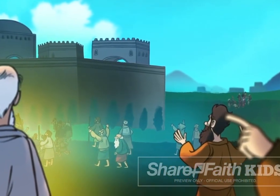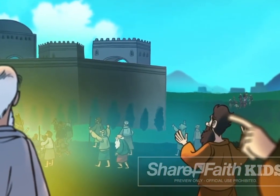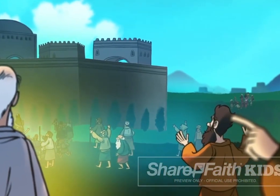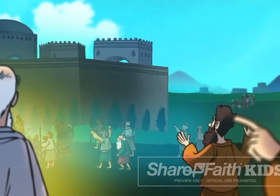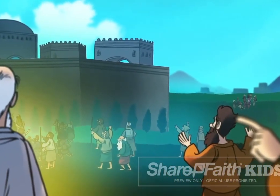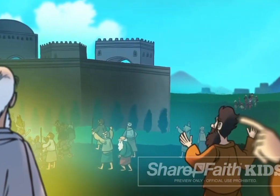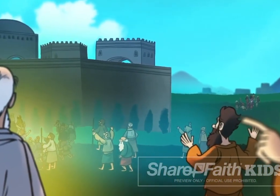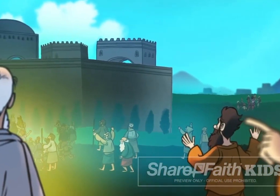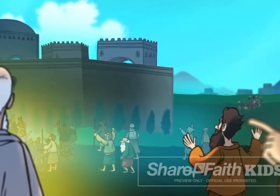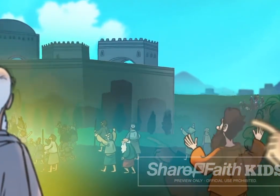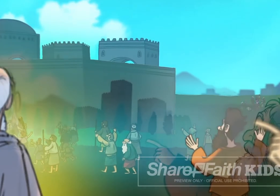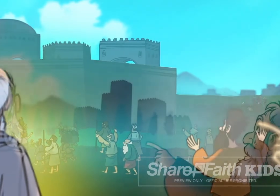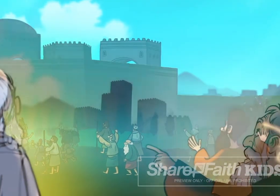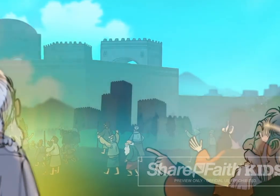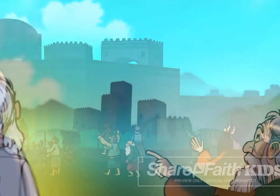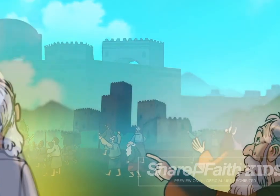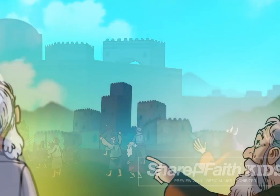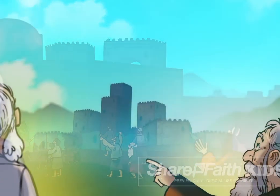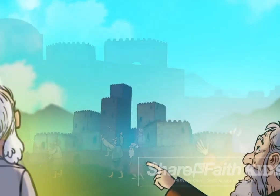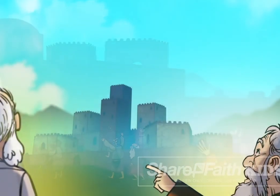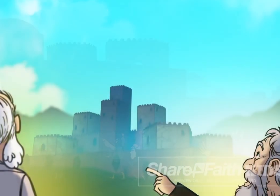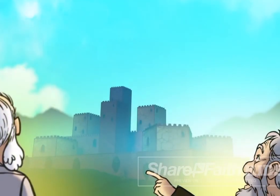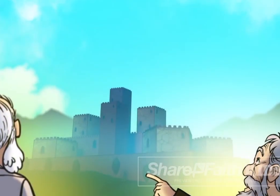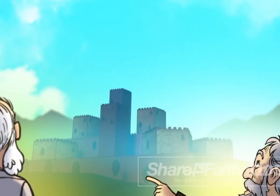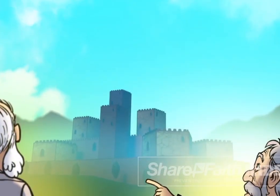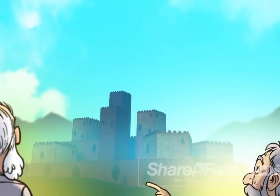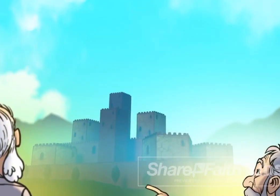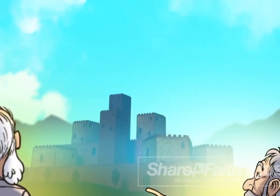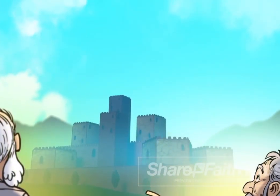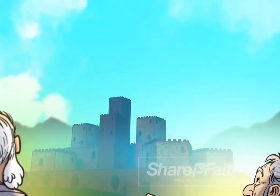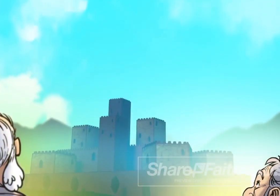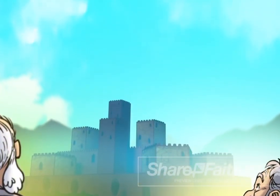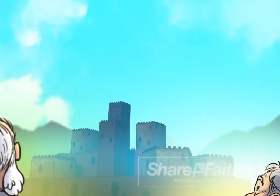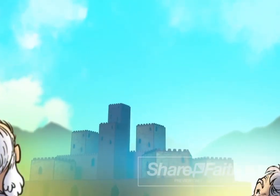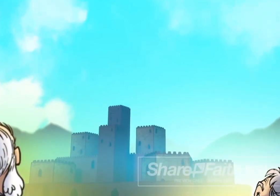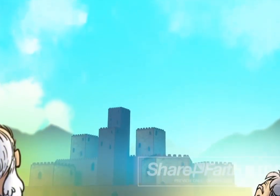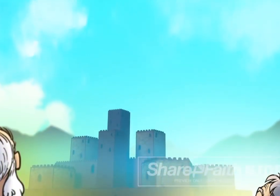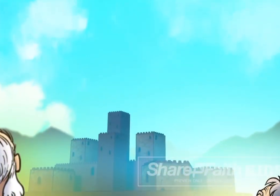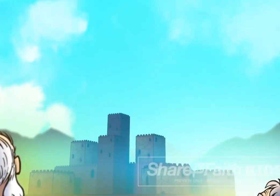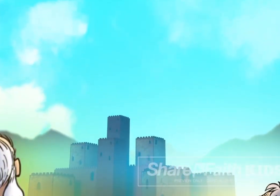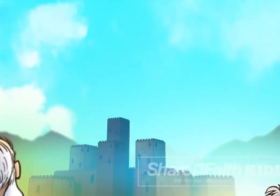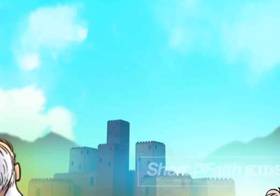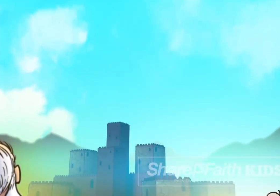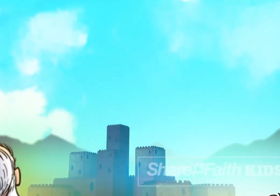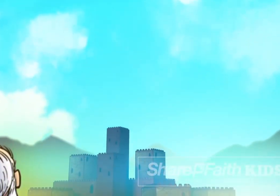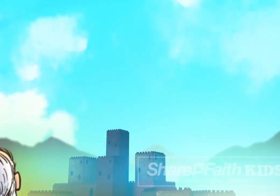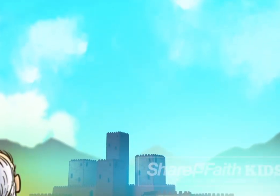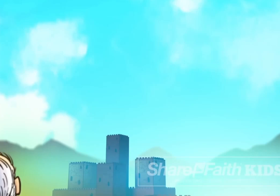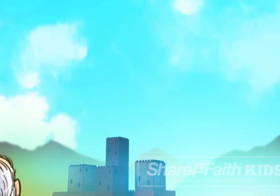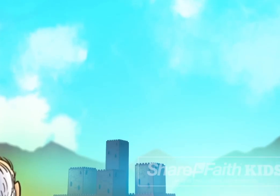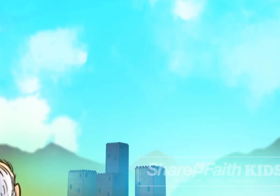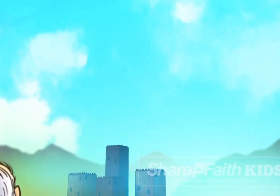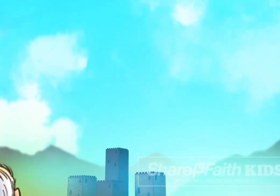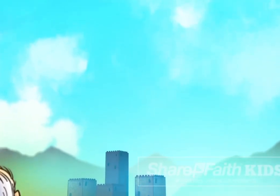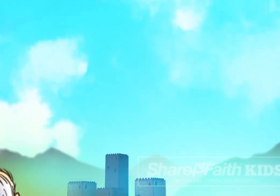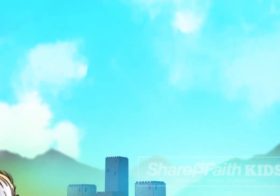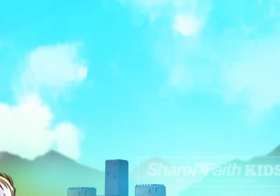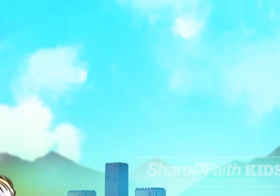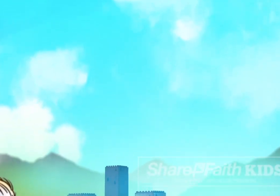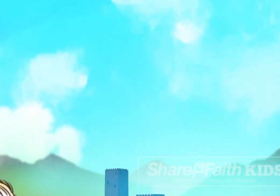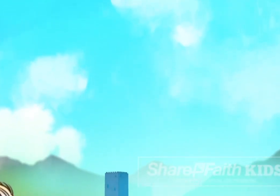own land." The Lord told Ezekiel to tell the people of Israel that, when this all comes to